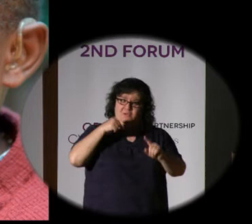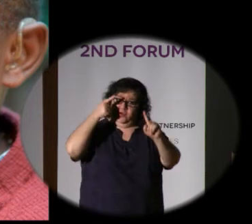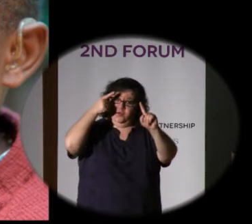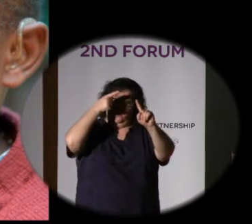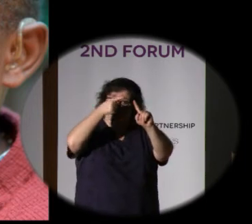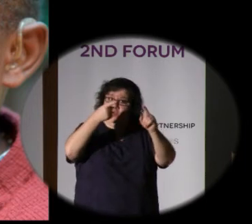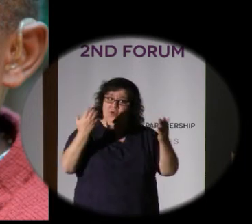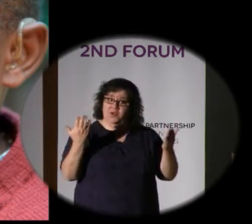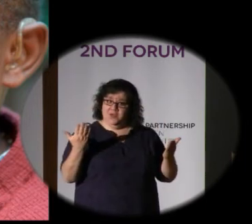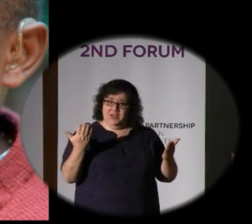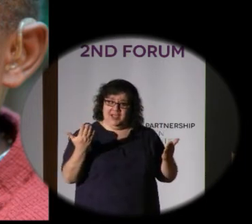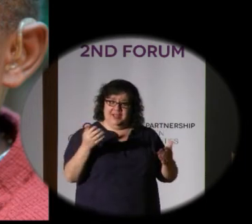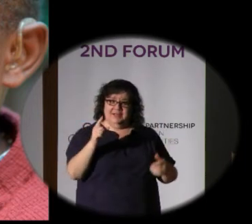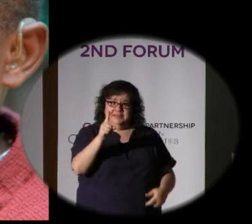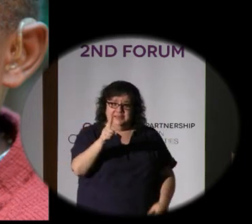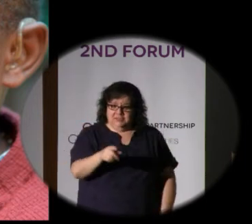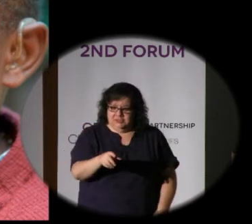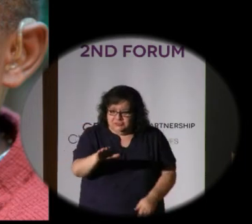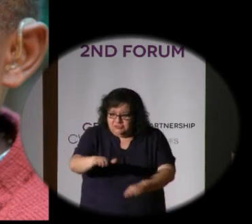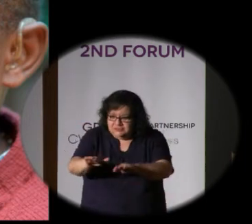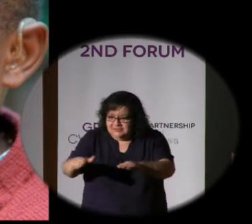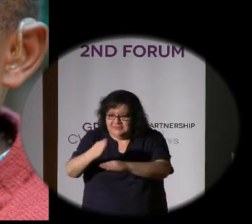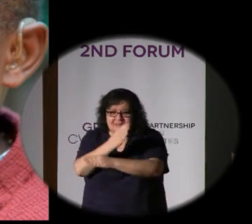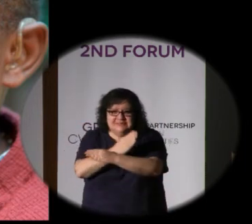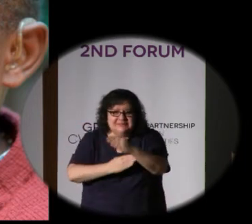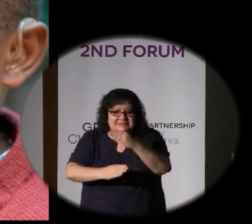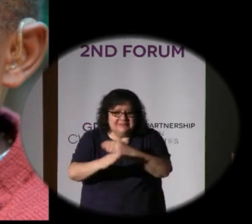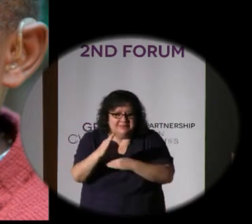school, they can play like any other children.